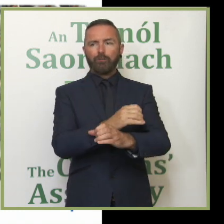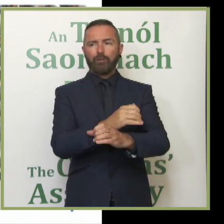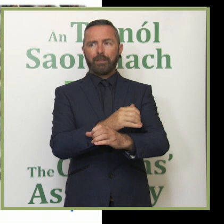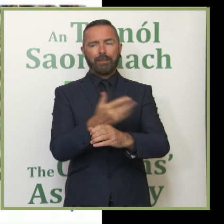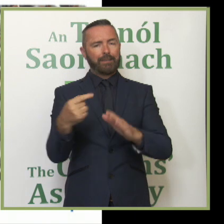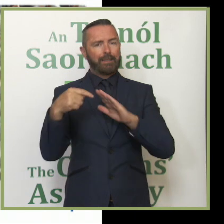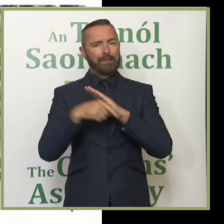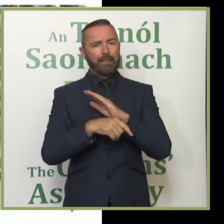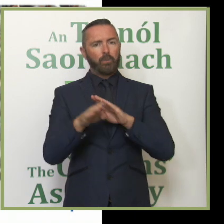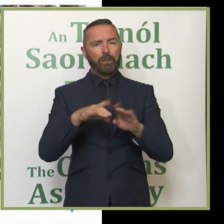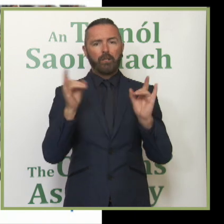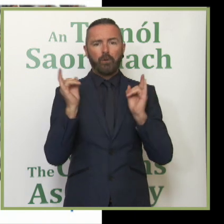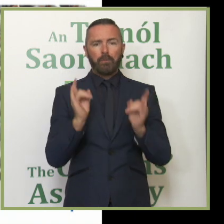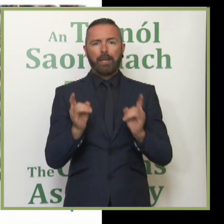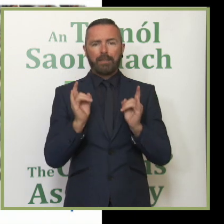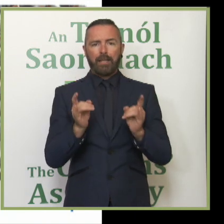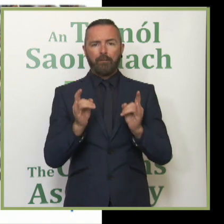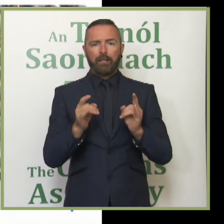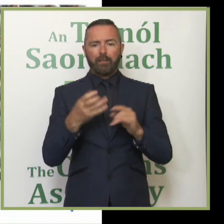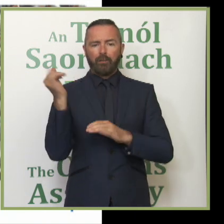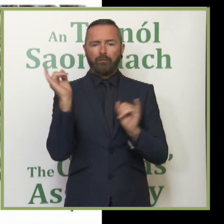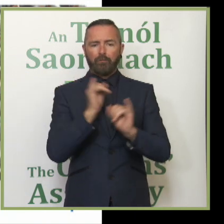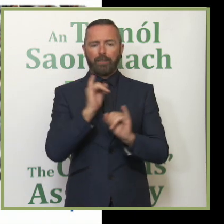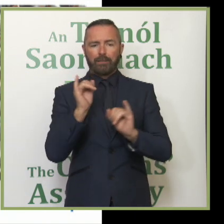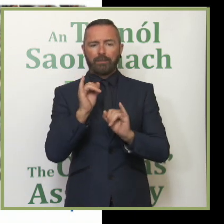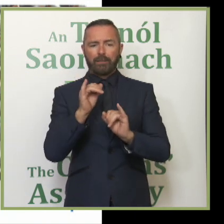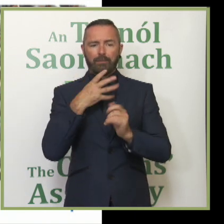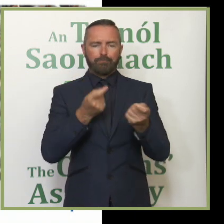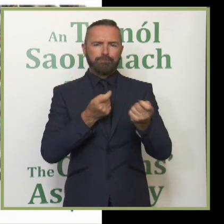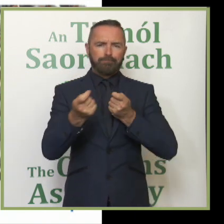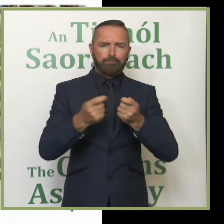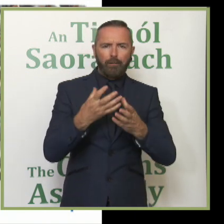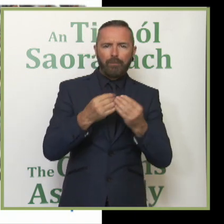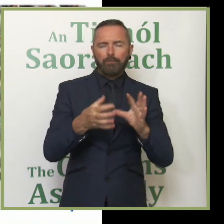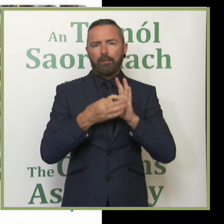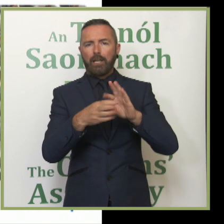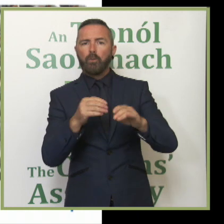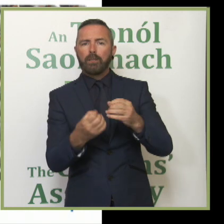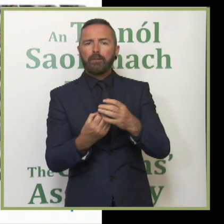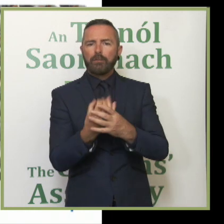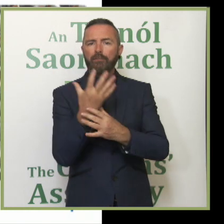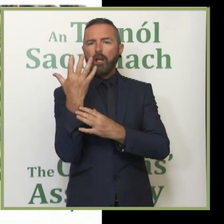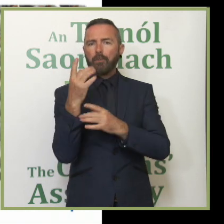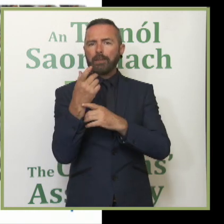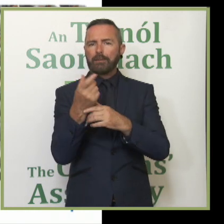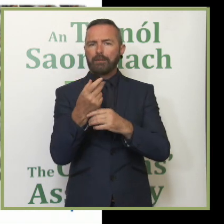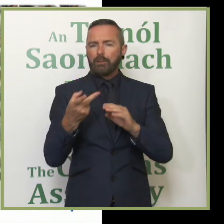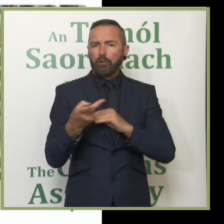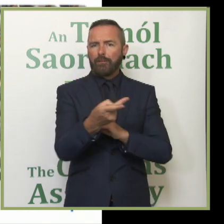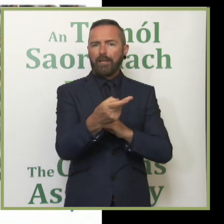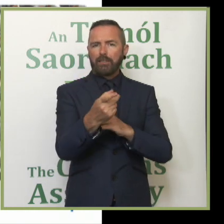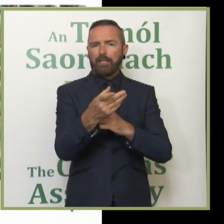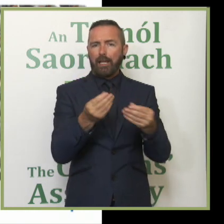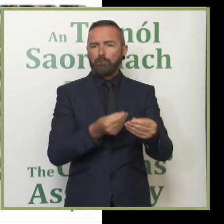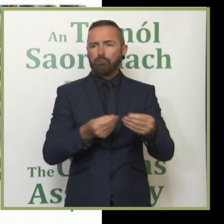crisis. Traditionally, poverty and insecurity have been part of the driving factors related to the cultivation, production and trafficking of drugs